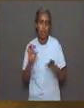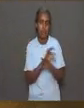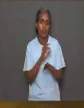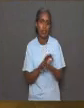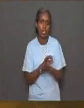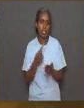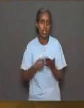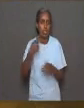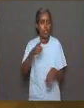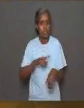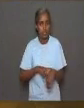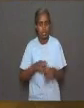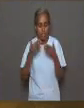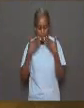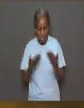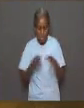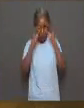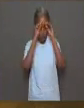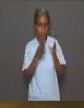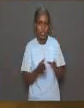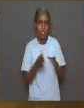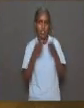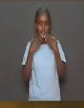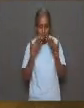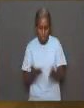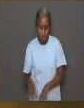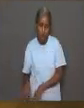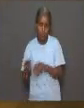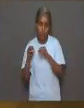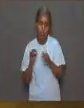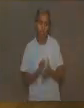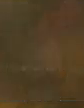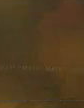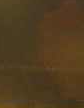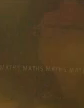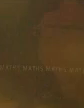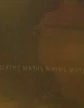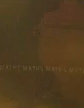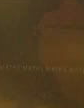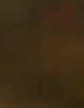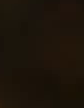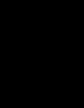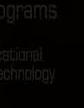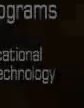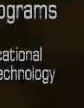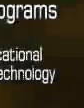cosine function. Until then, thank you, teacher. Thank you, students.